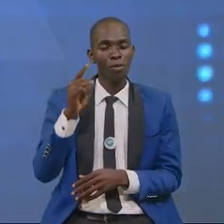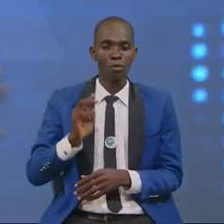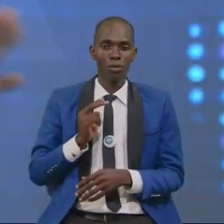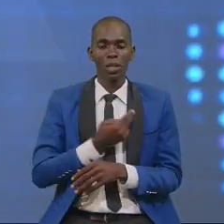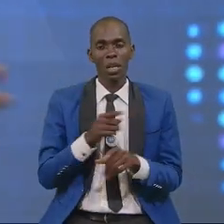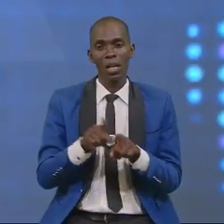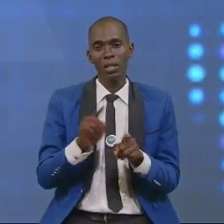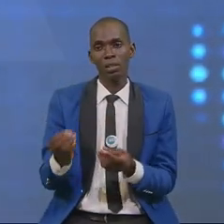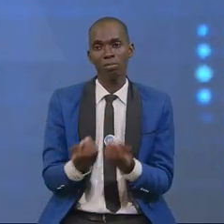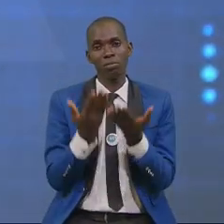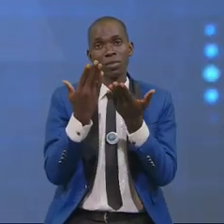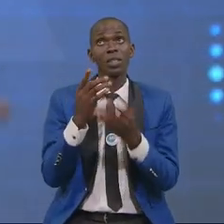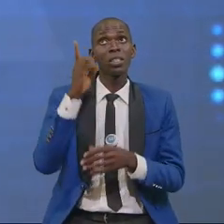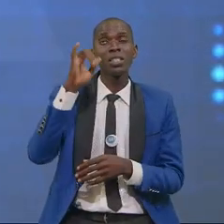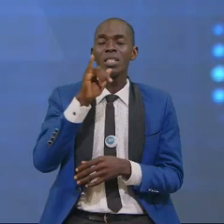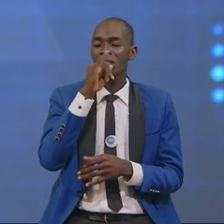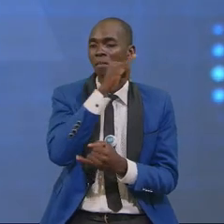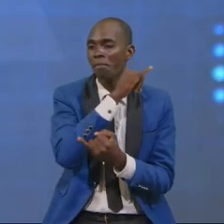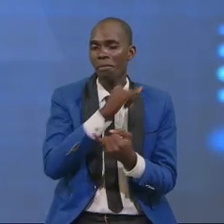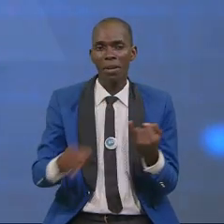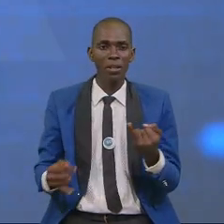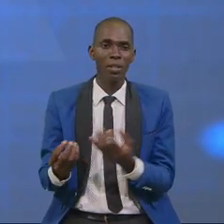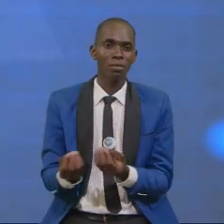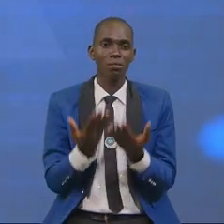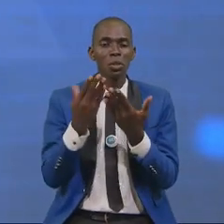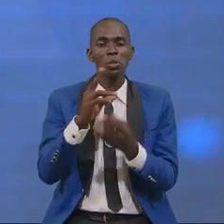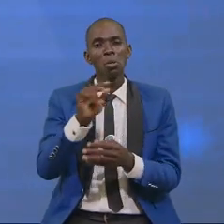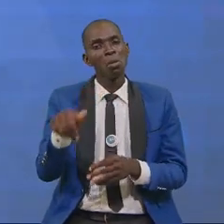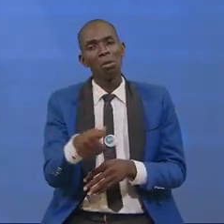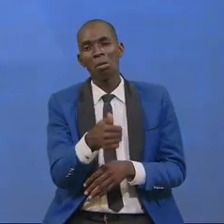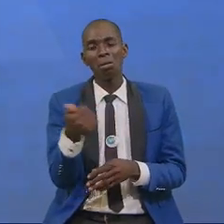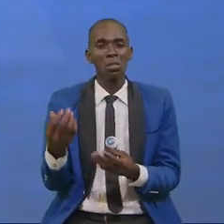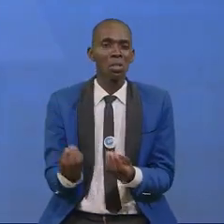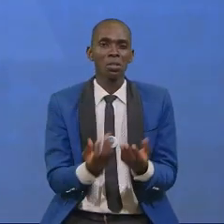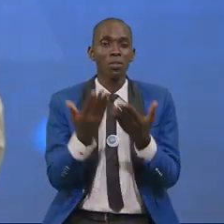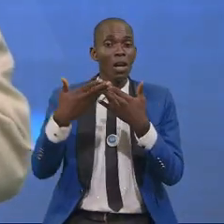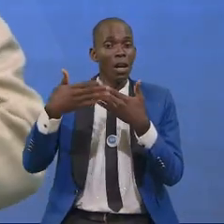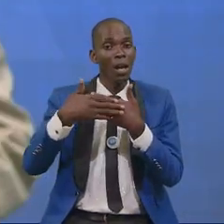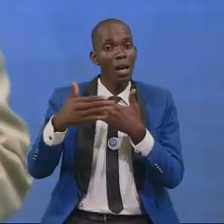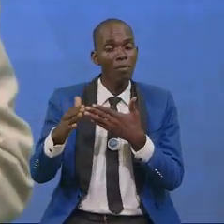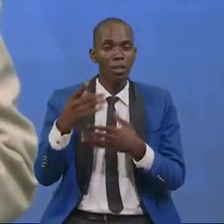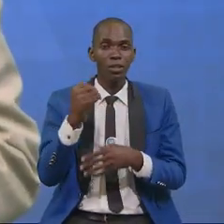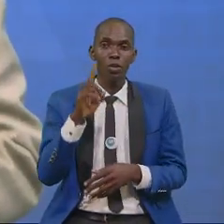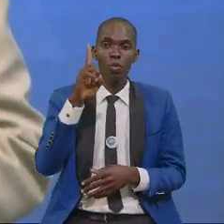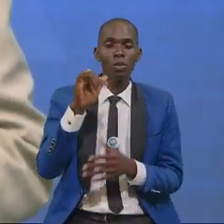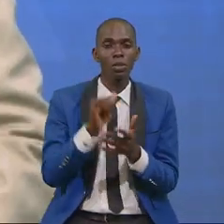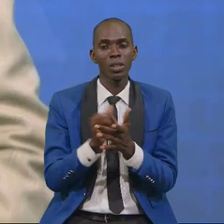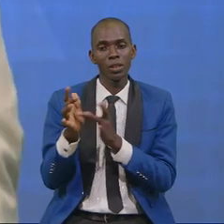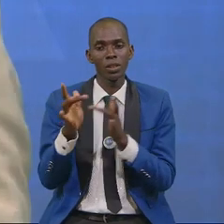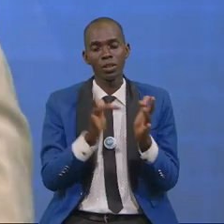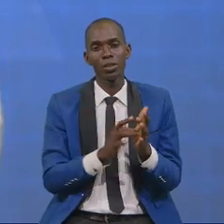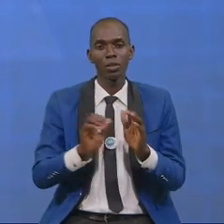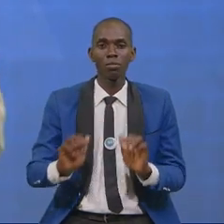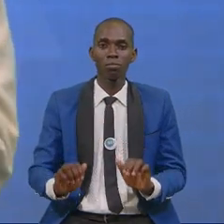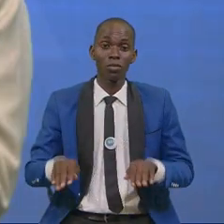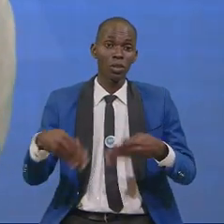the final sacrifice. No other sacrifice after the one that Jesus did on the cross